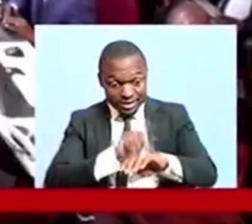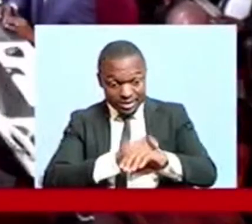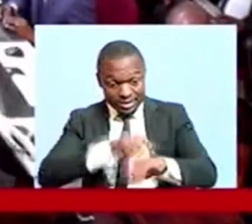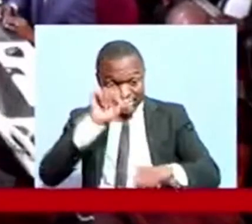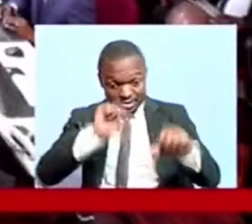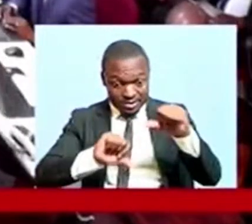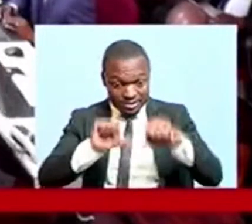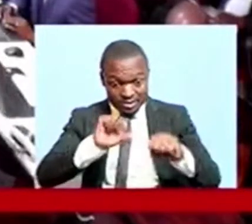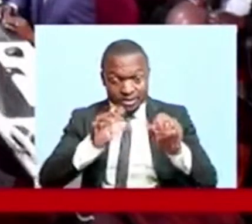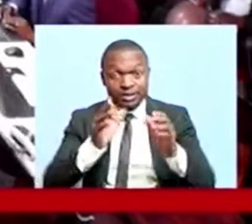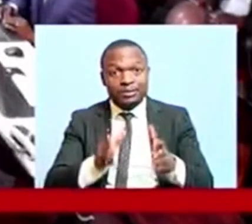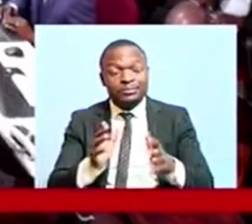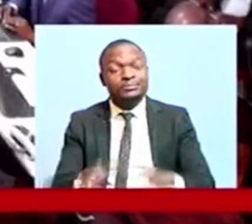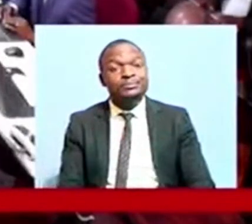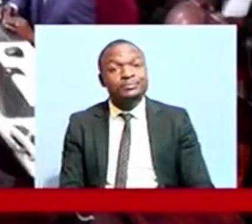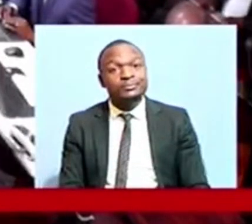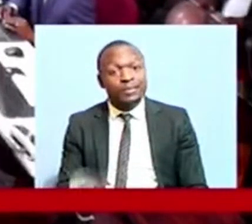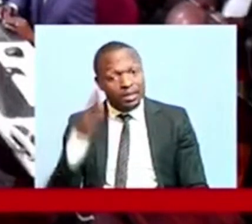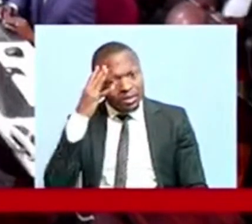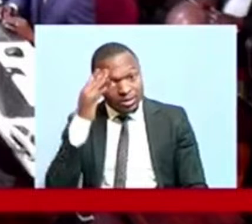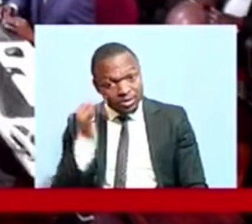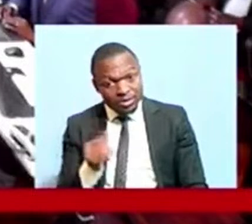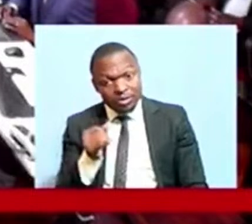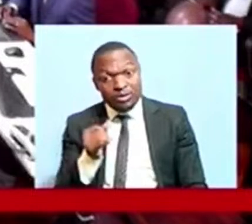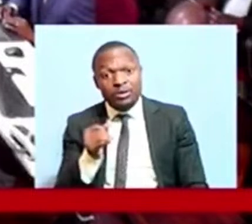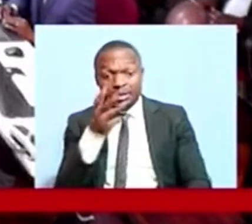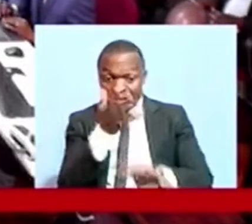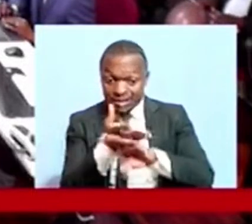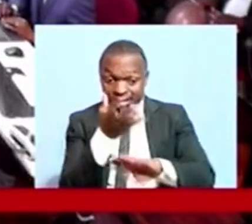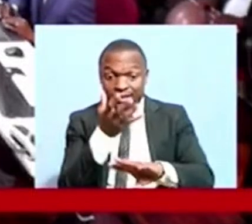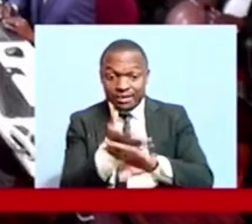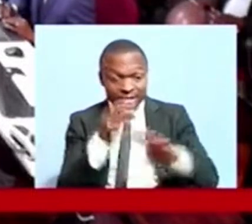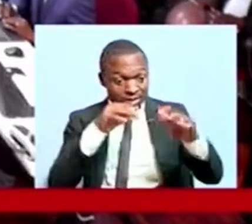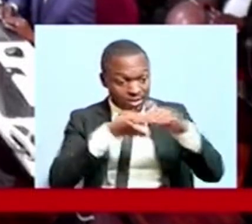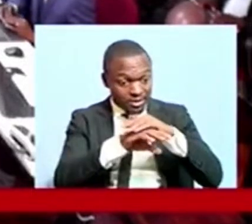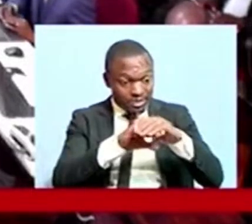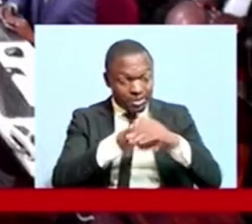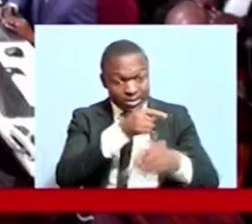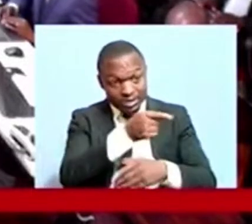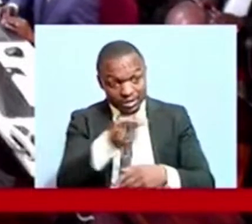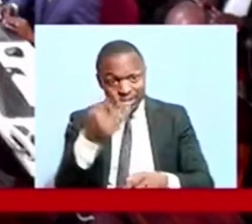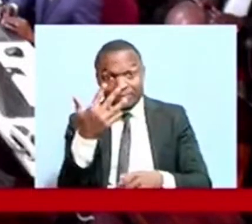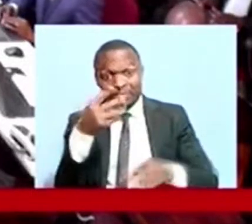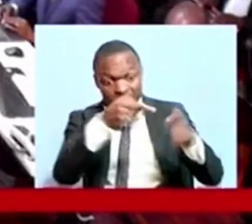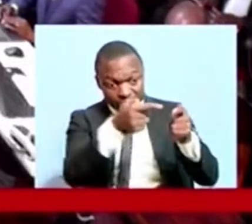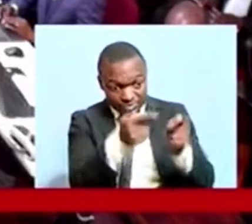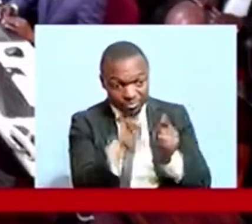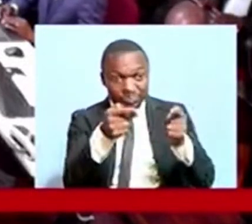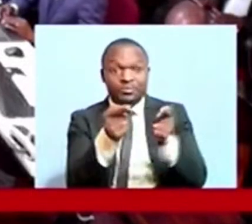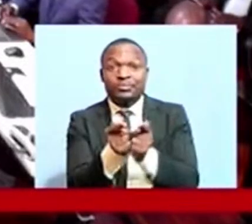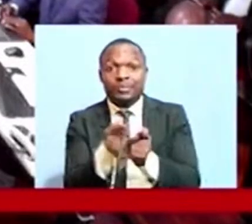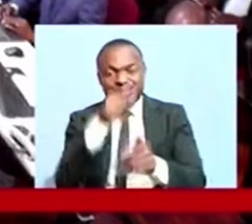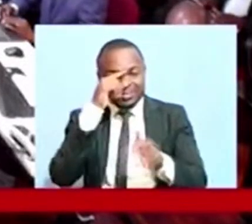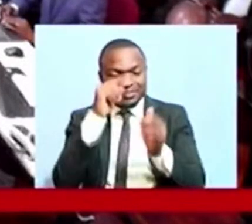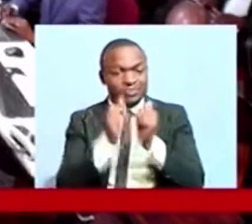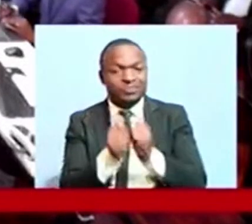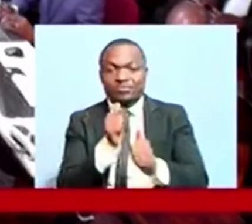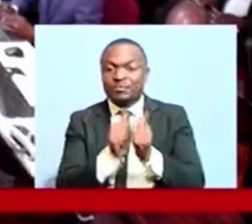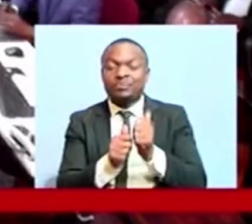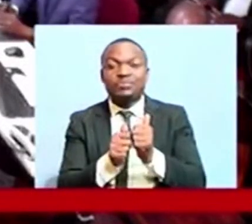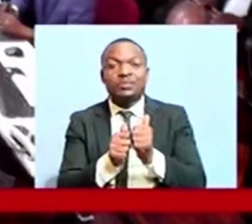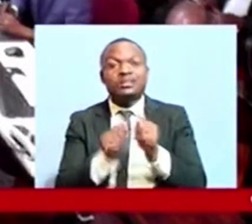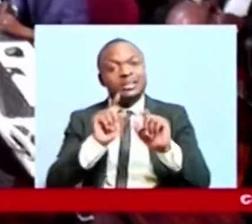of audit, why was it difficult to access these 5 groups? Because there are various channels